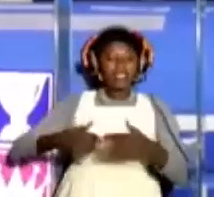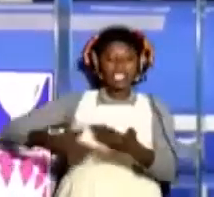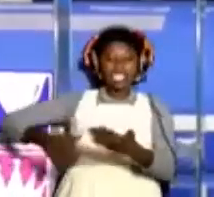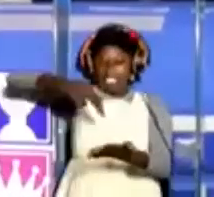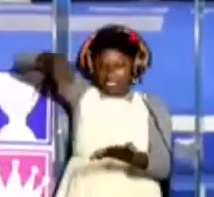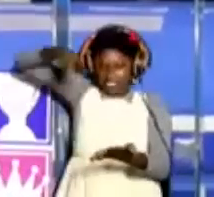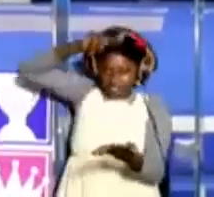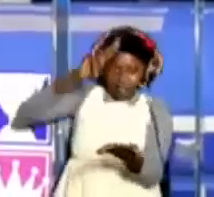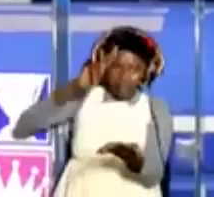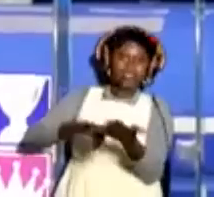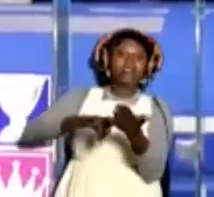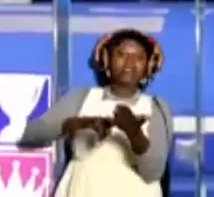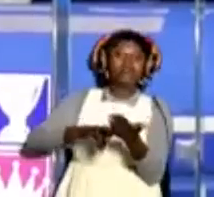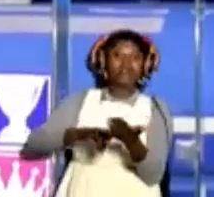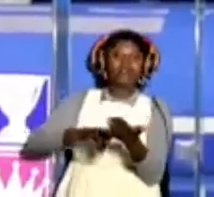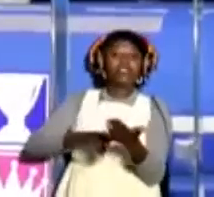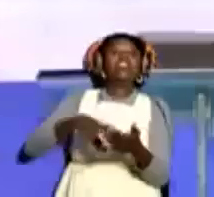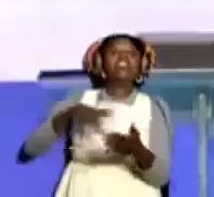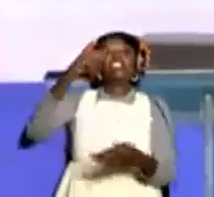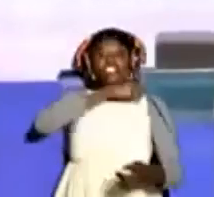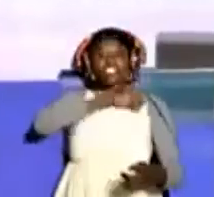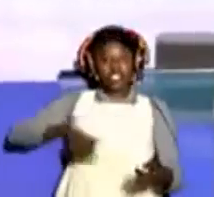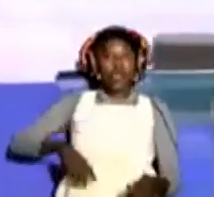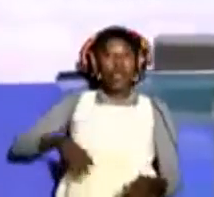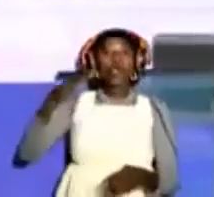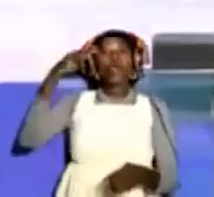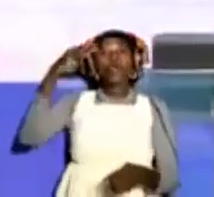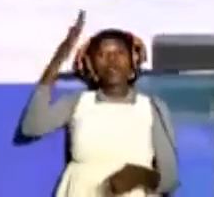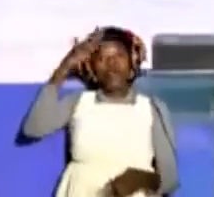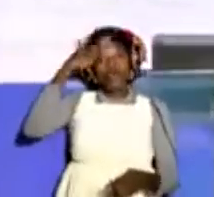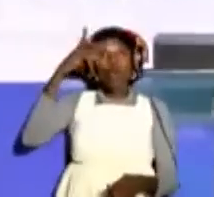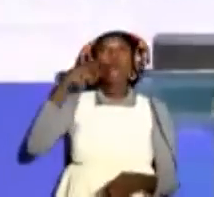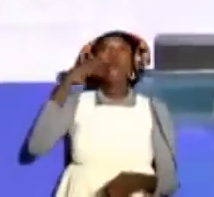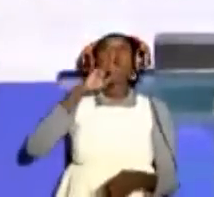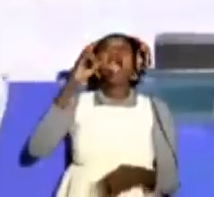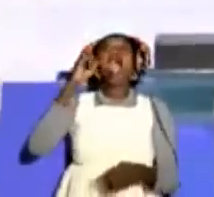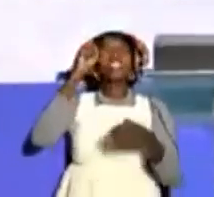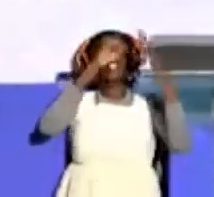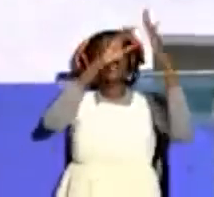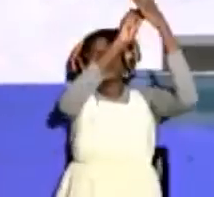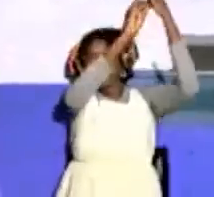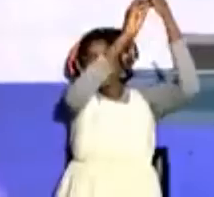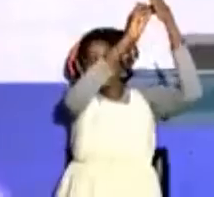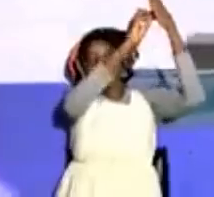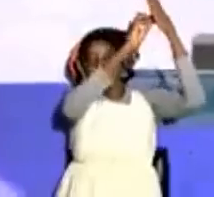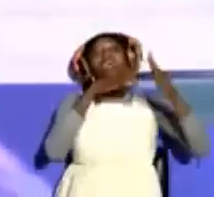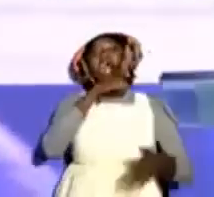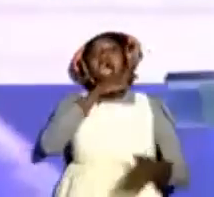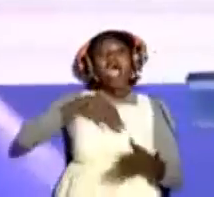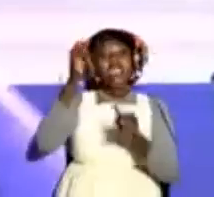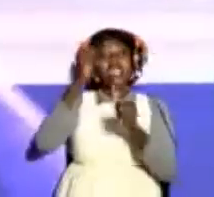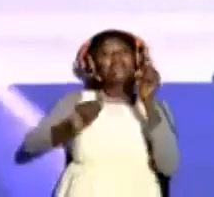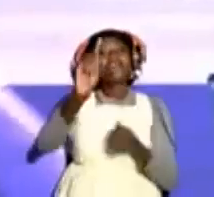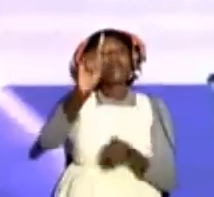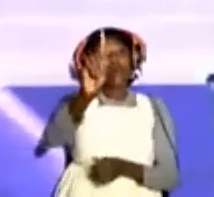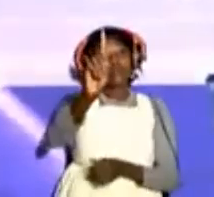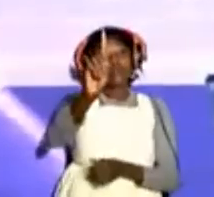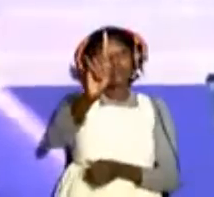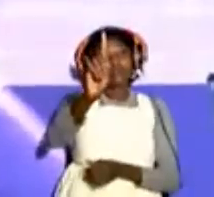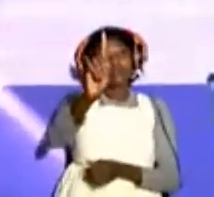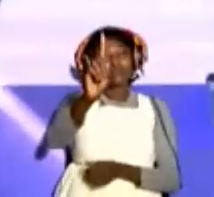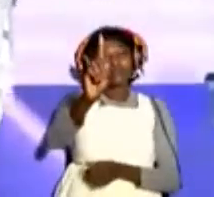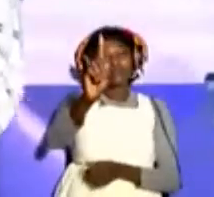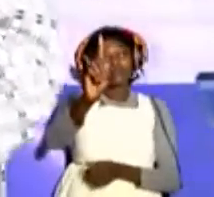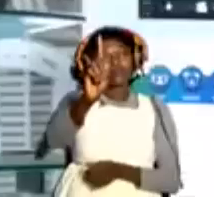seal. The Lord knows them that are his. Let